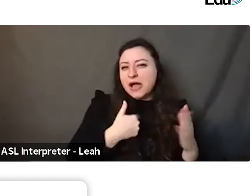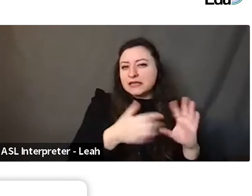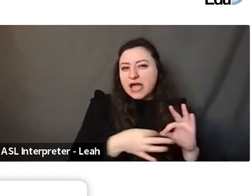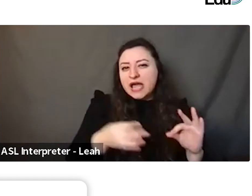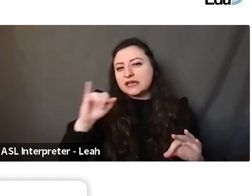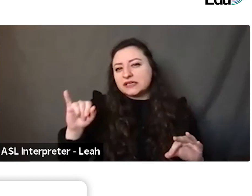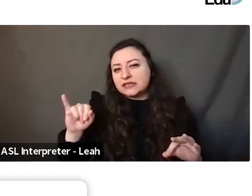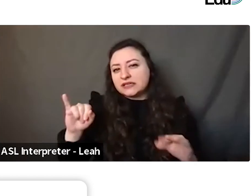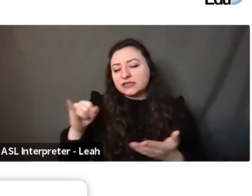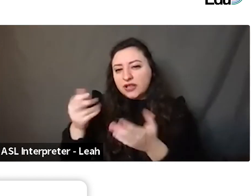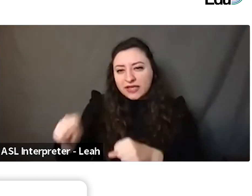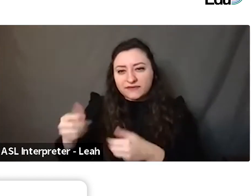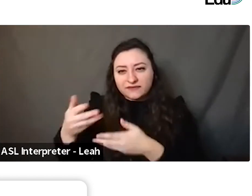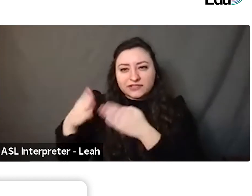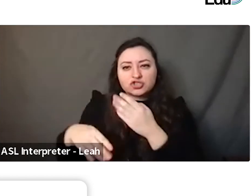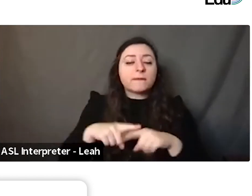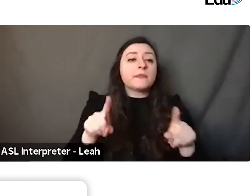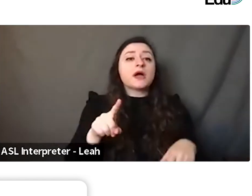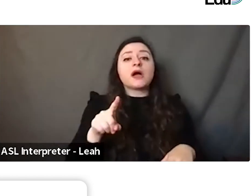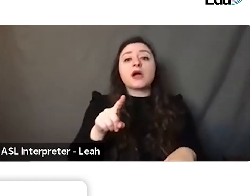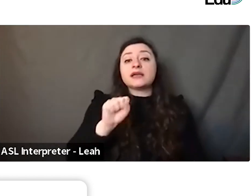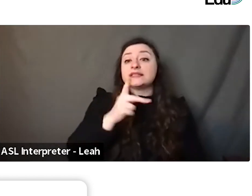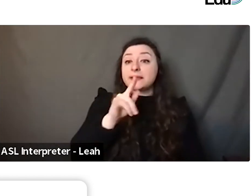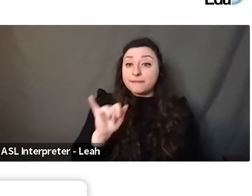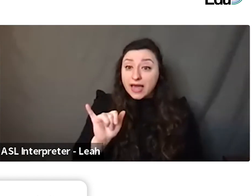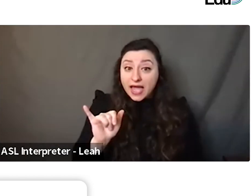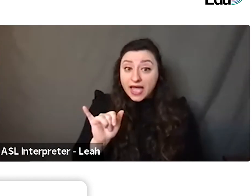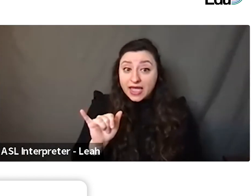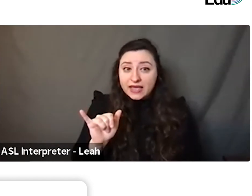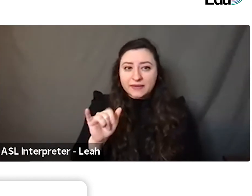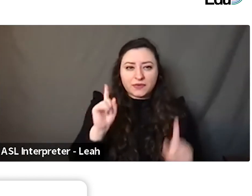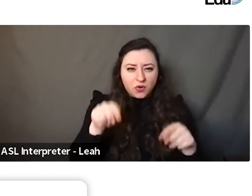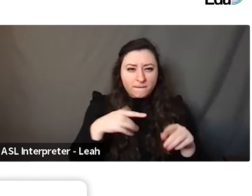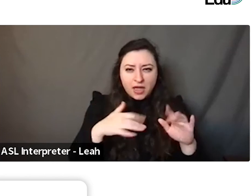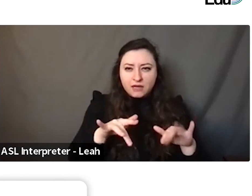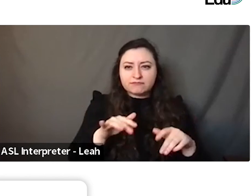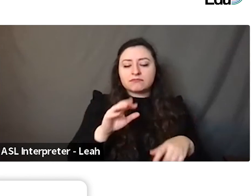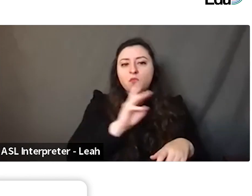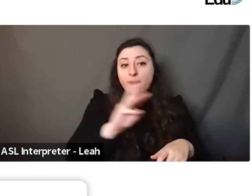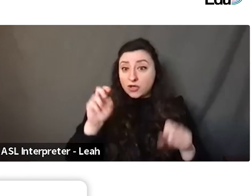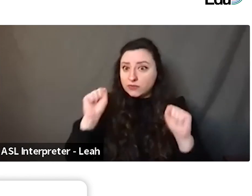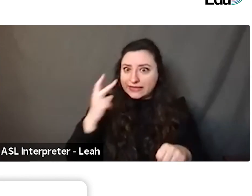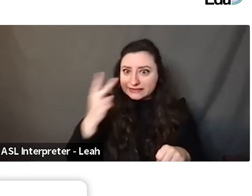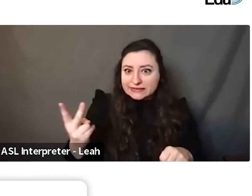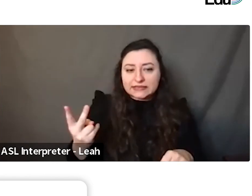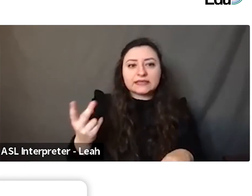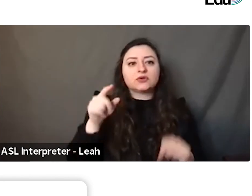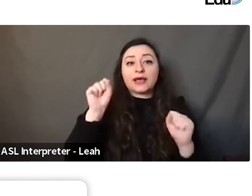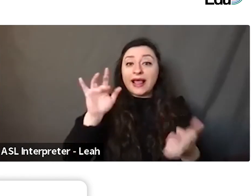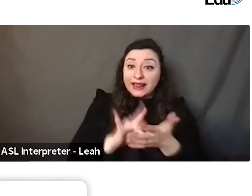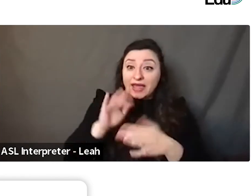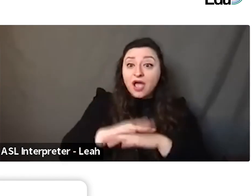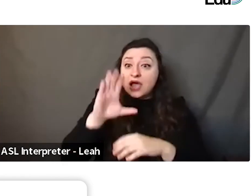it, but and for the supply chain piece, go to our website where you can actually explore. It's an interactive website. You can click on